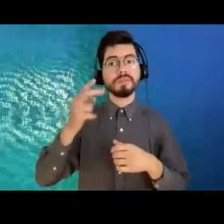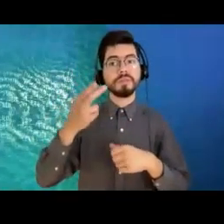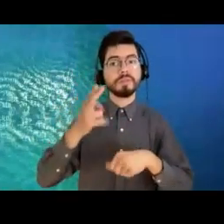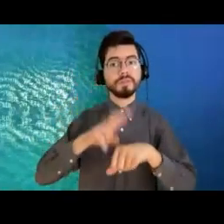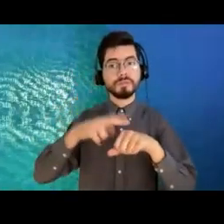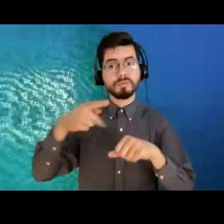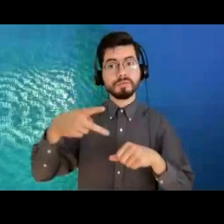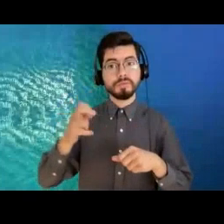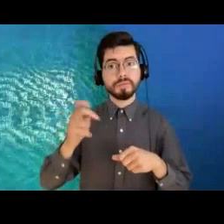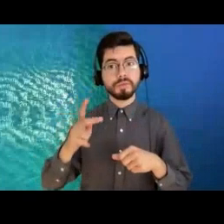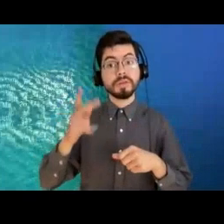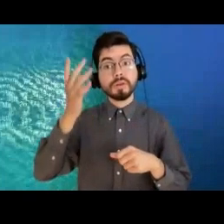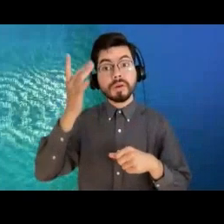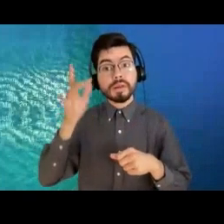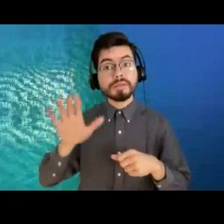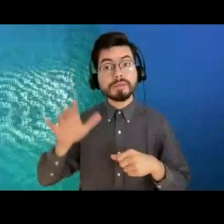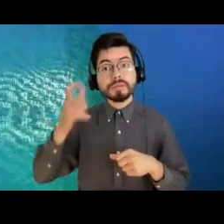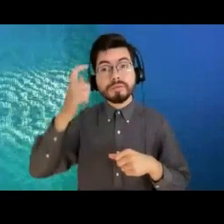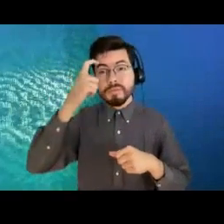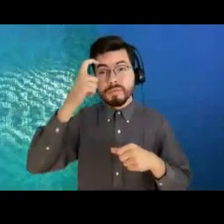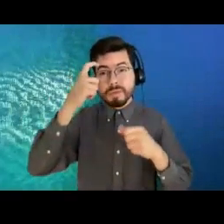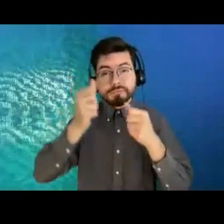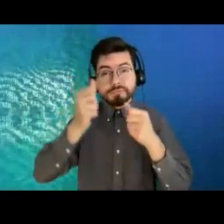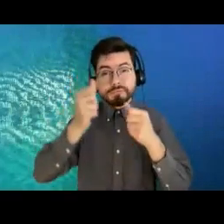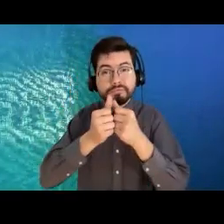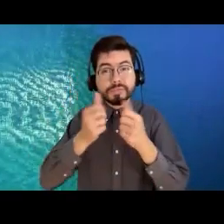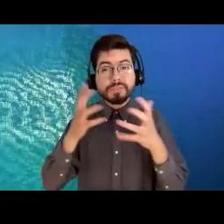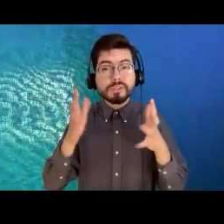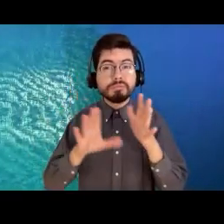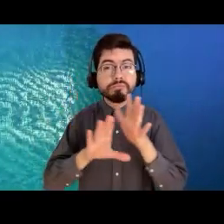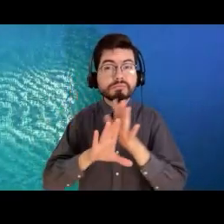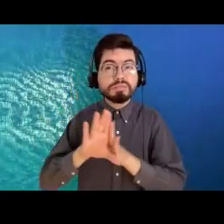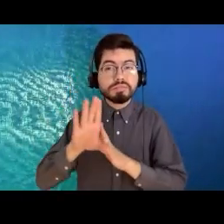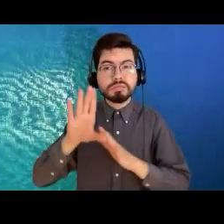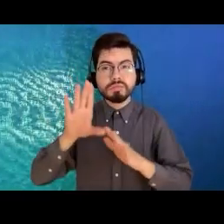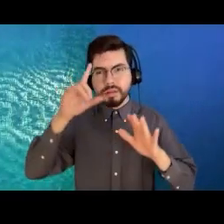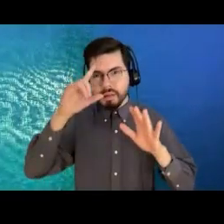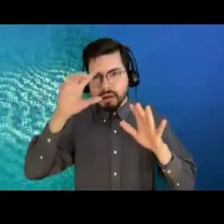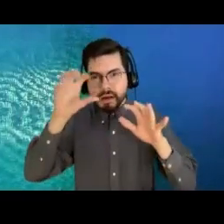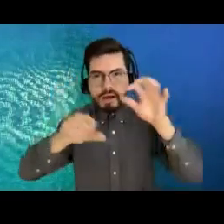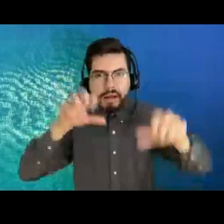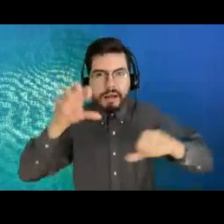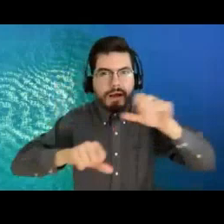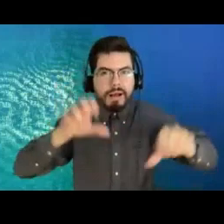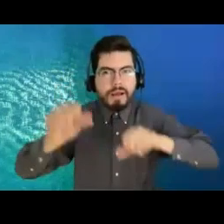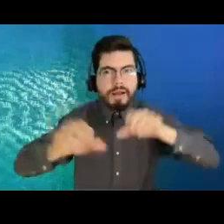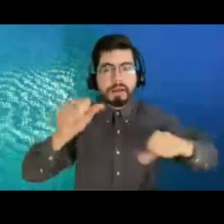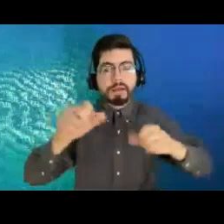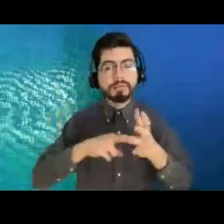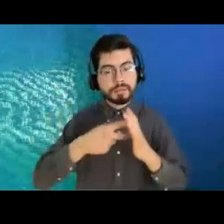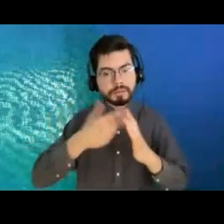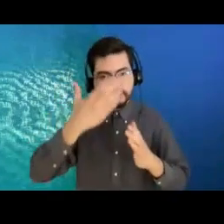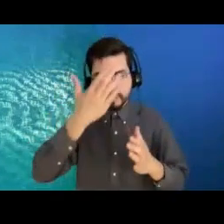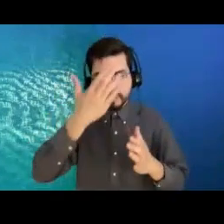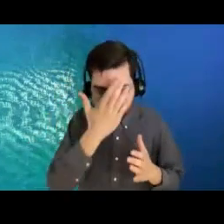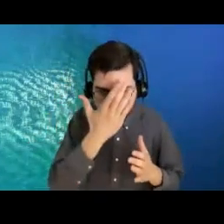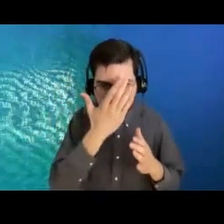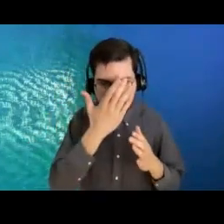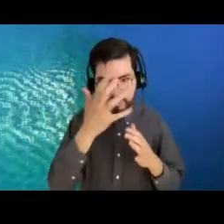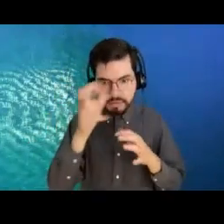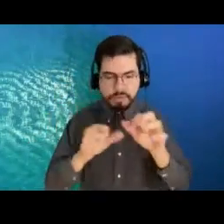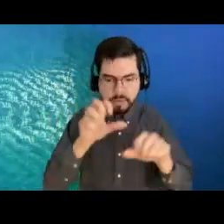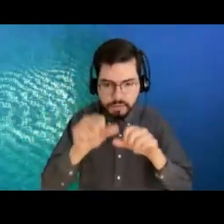is developing to a point where they start to grasp concepts beyond just kind of what's right in front of them. And that